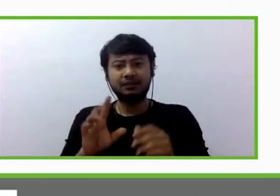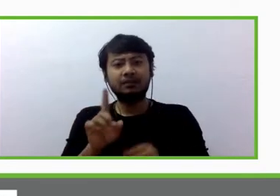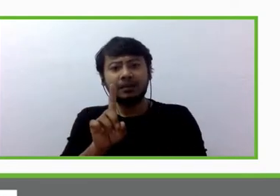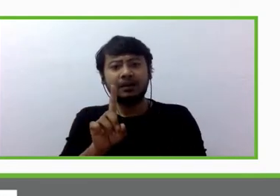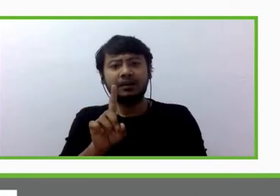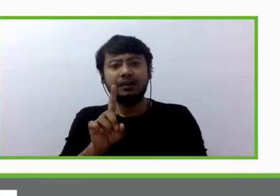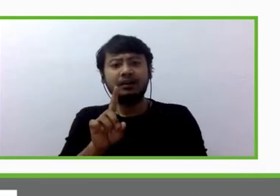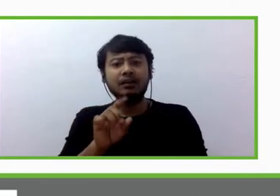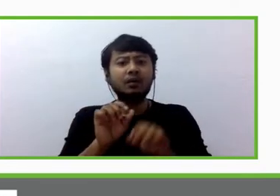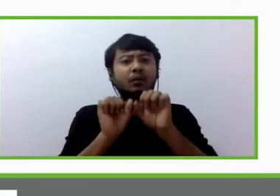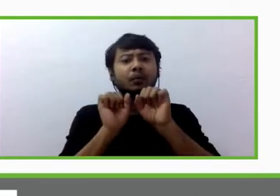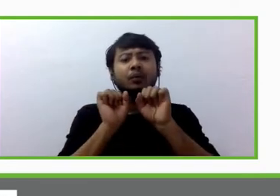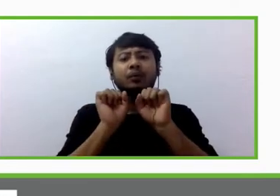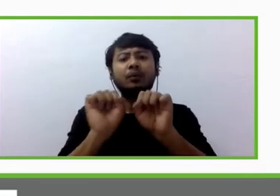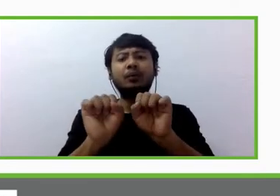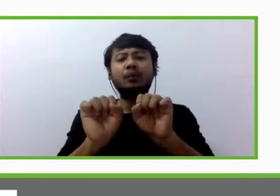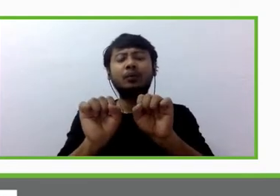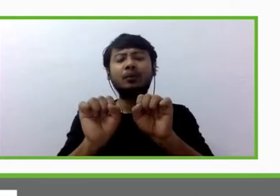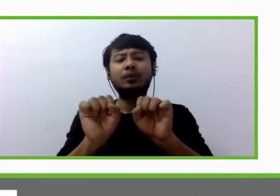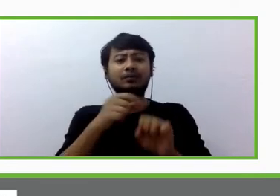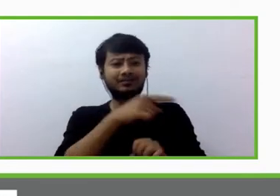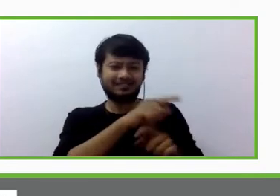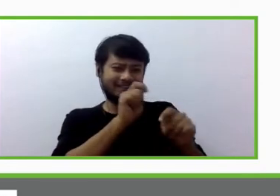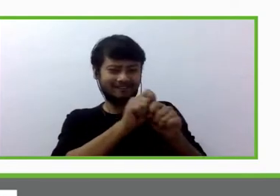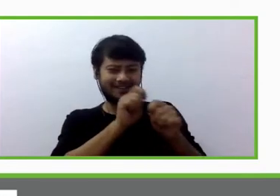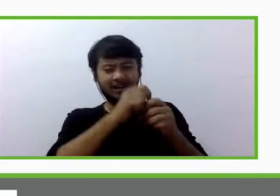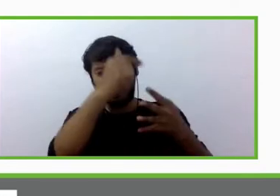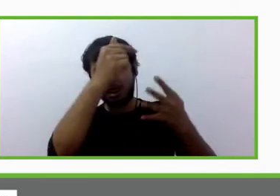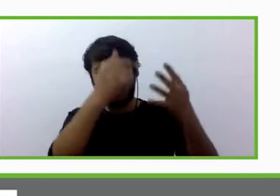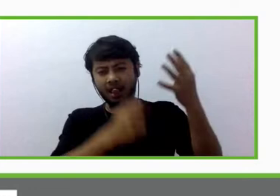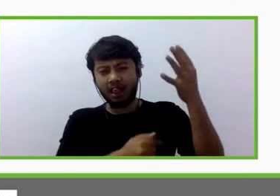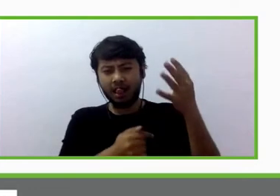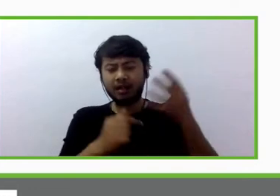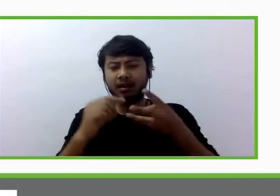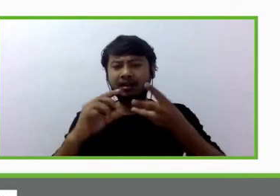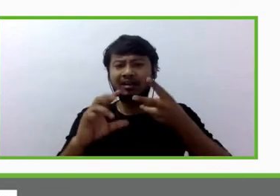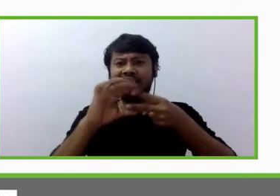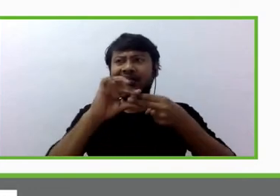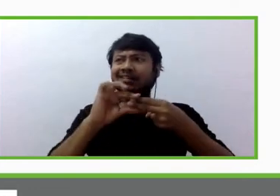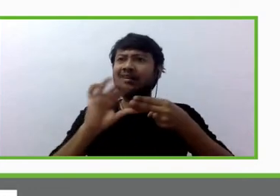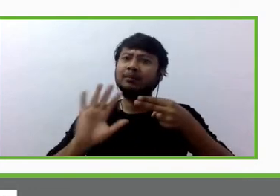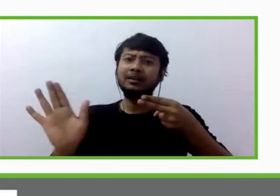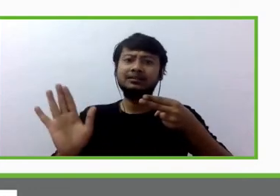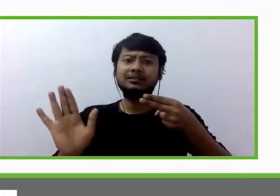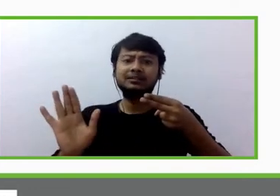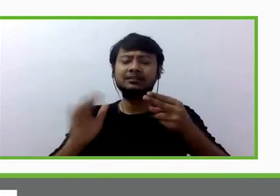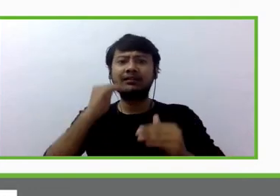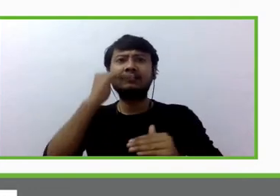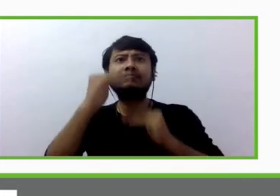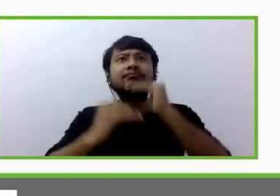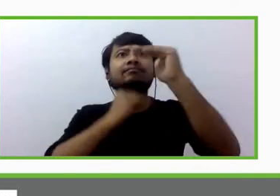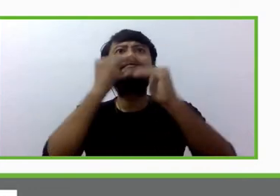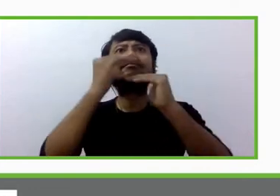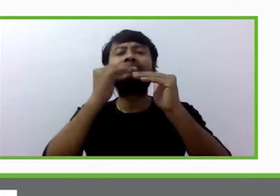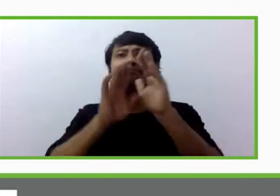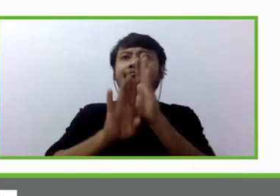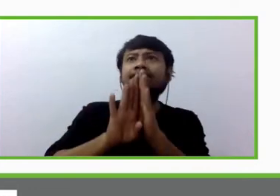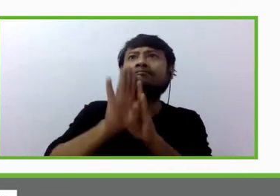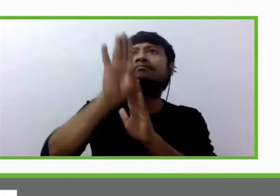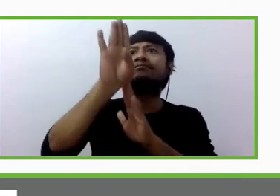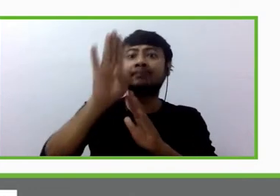themselves of all you have to offer in terms of work and career growth and how to get there? So there's a lot to think